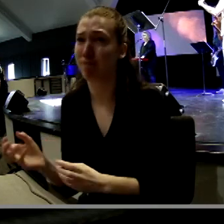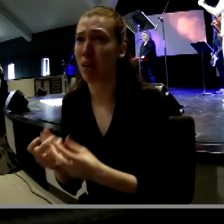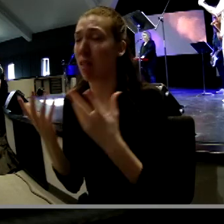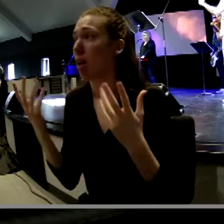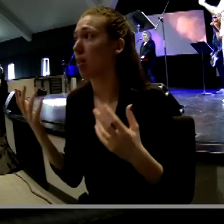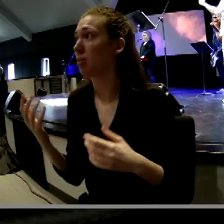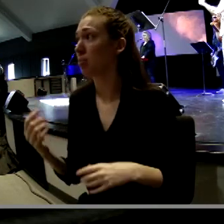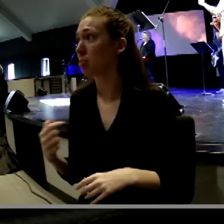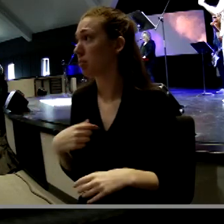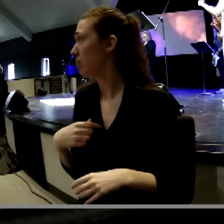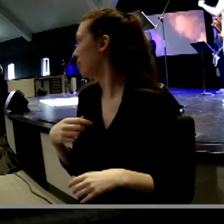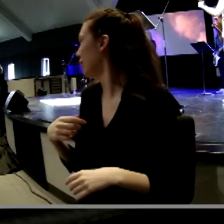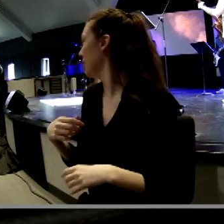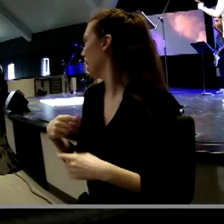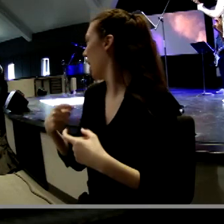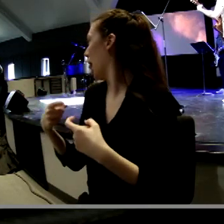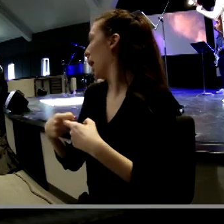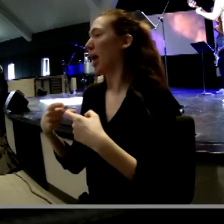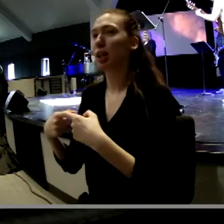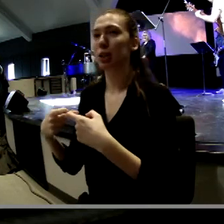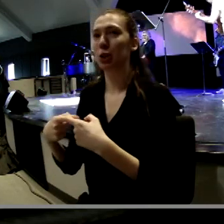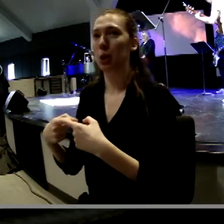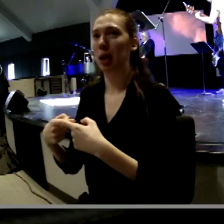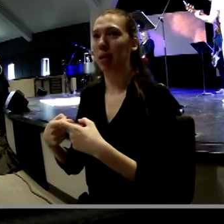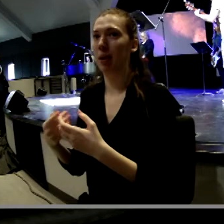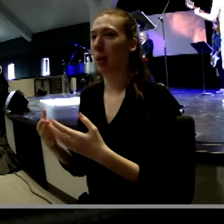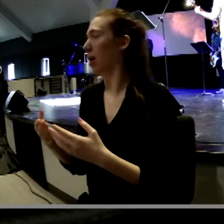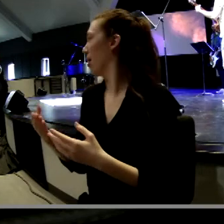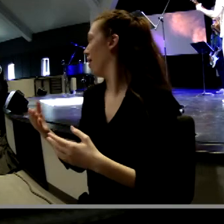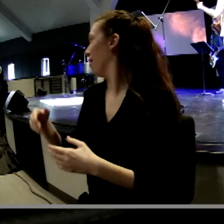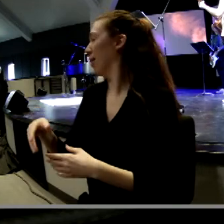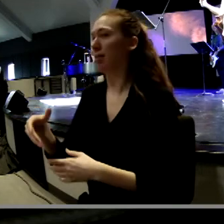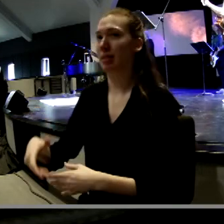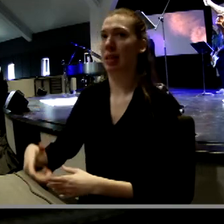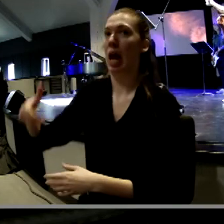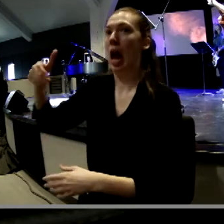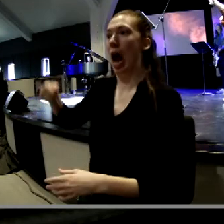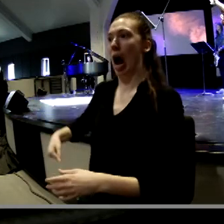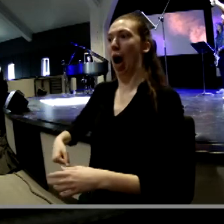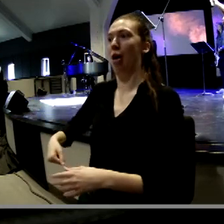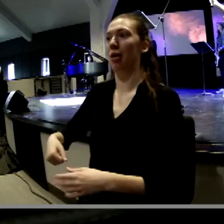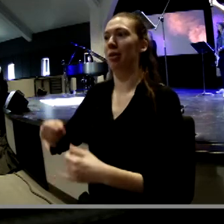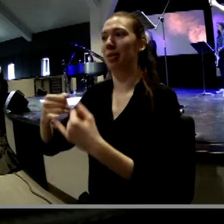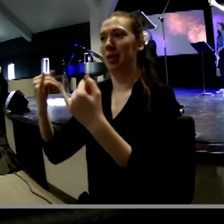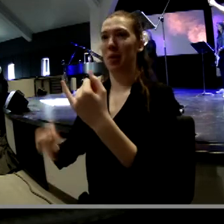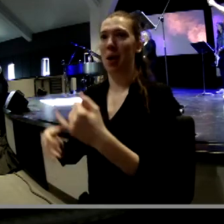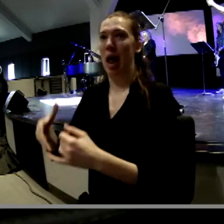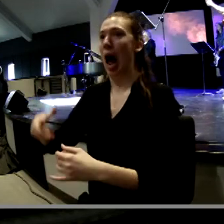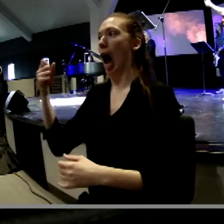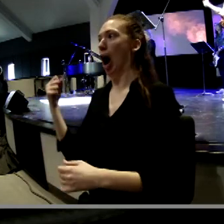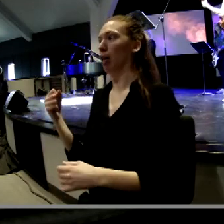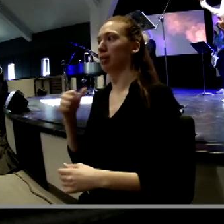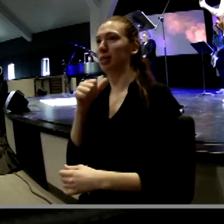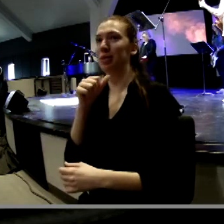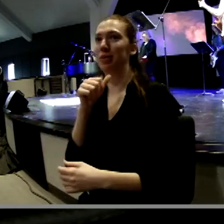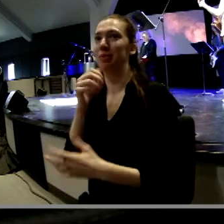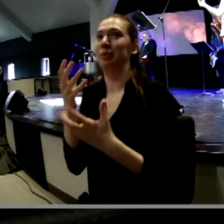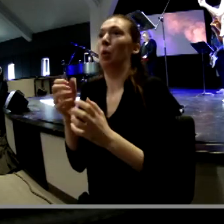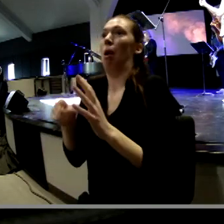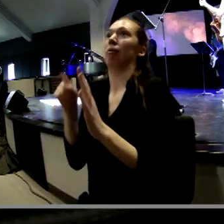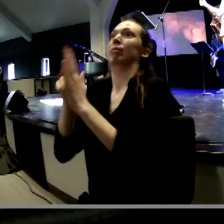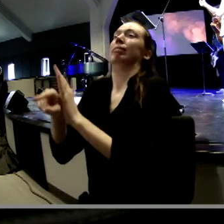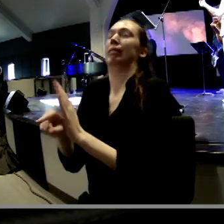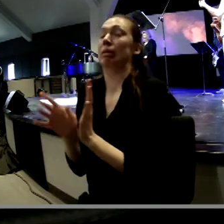so he doesn't die because I love him dearly. But Brian Burr, would you come up here with